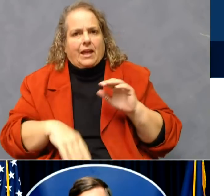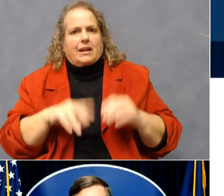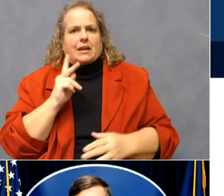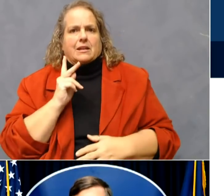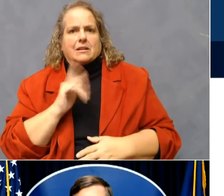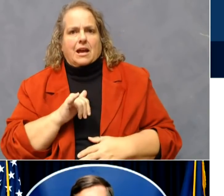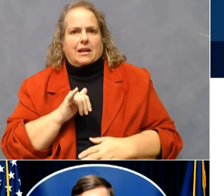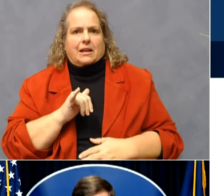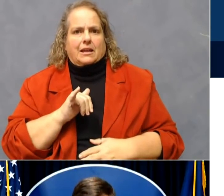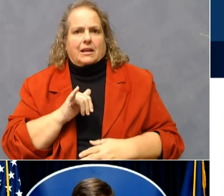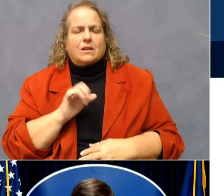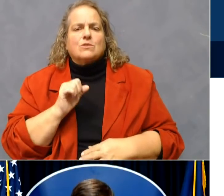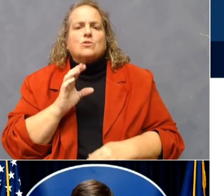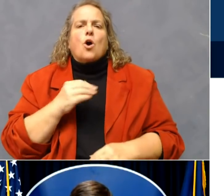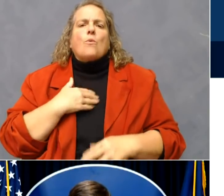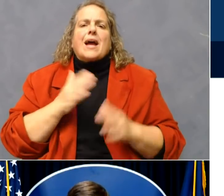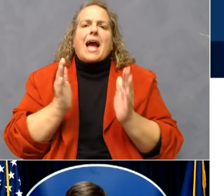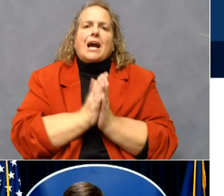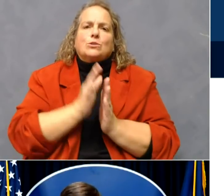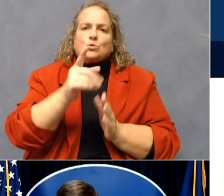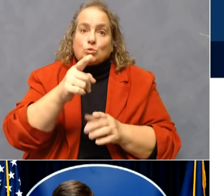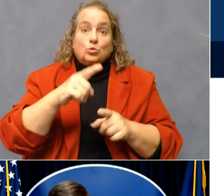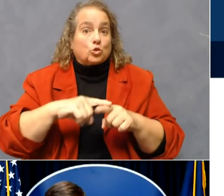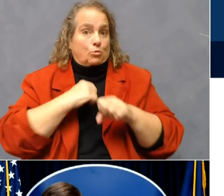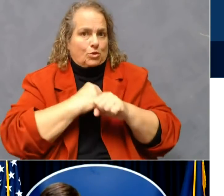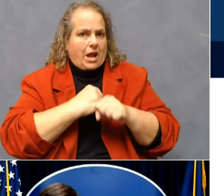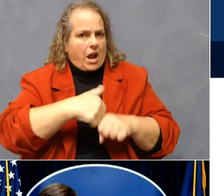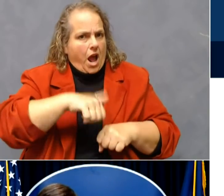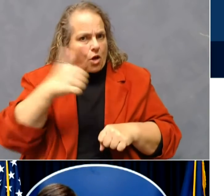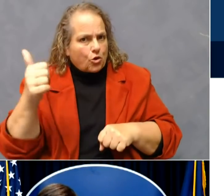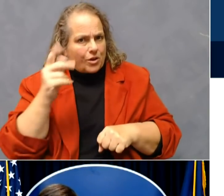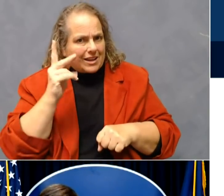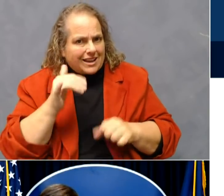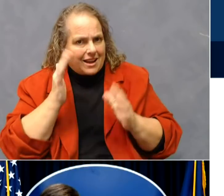to protect other Kentuckians when you get back.